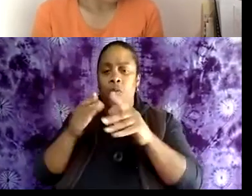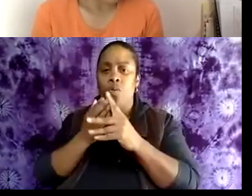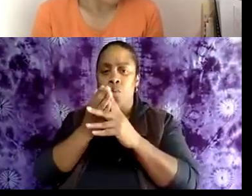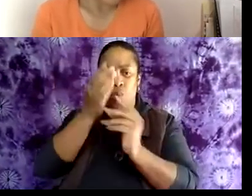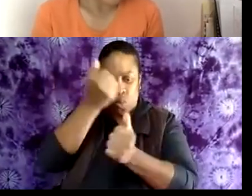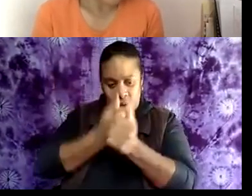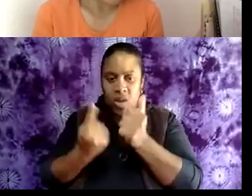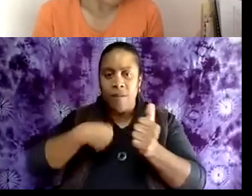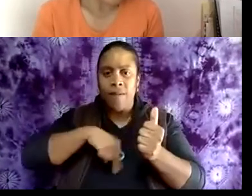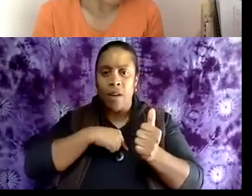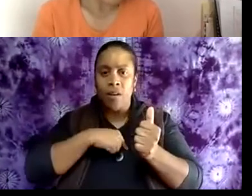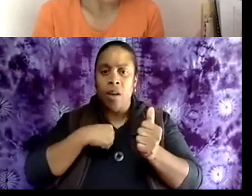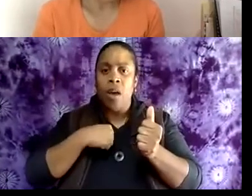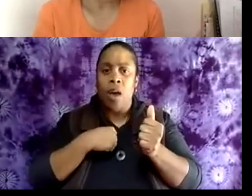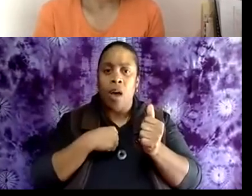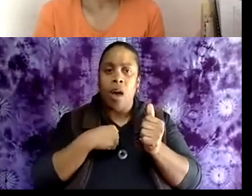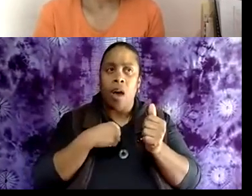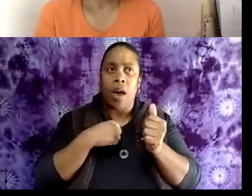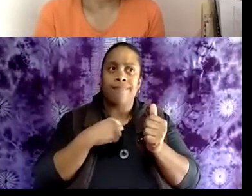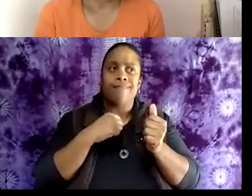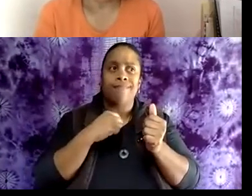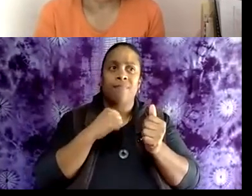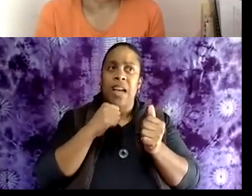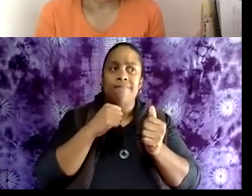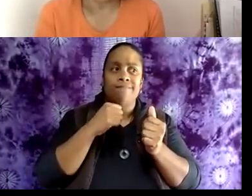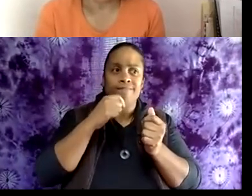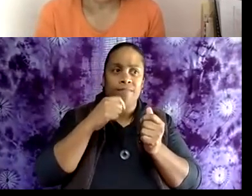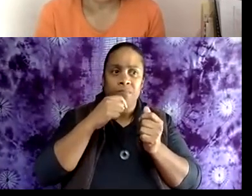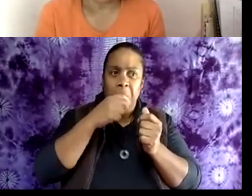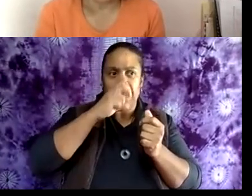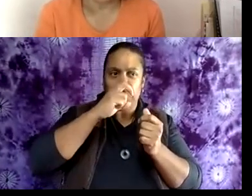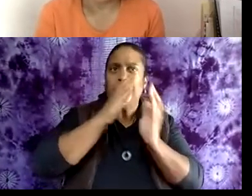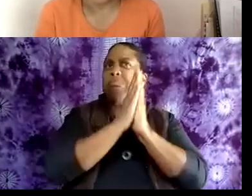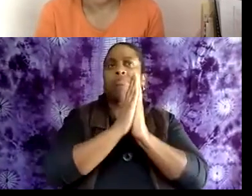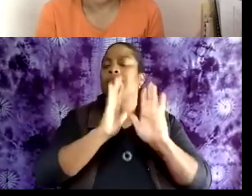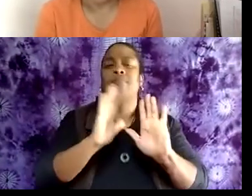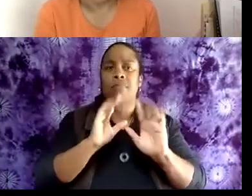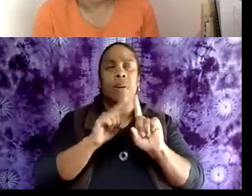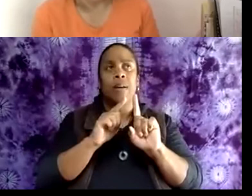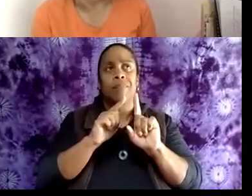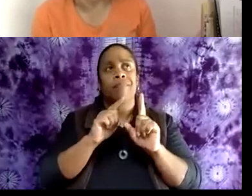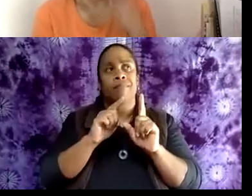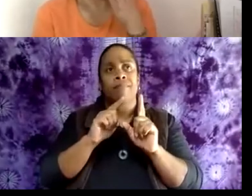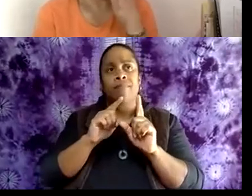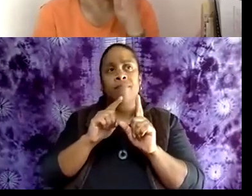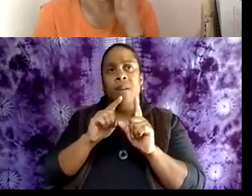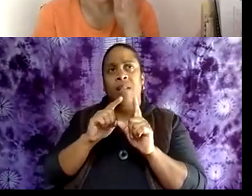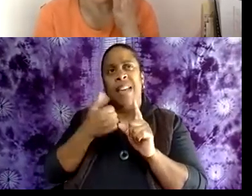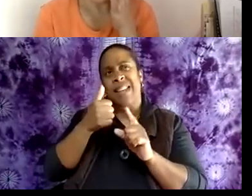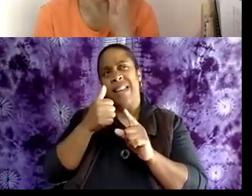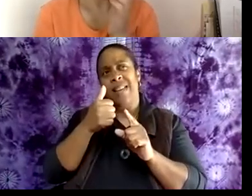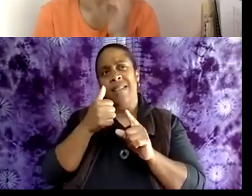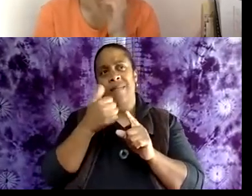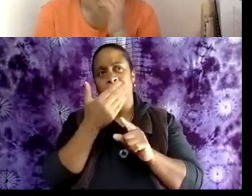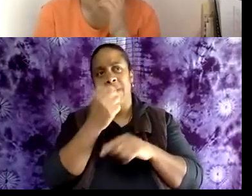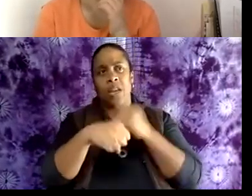so I hold prayer in a much looser, open way. And, maybe even 10 or 15 years ago, I might not have been able to put the name on the panel. And